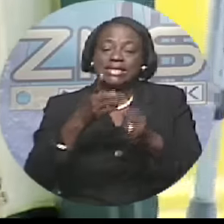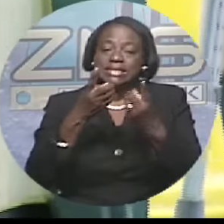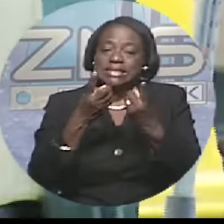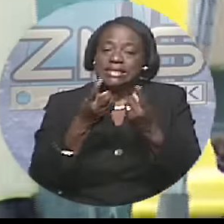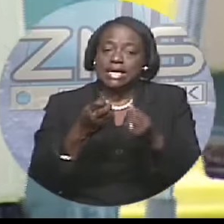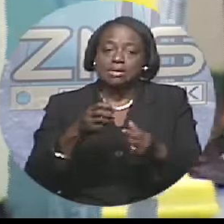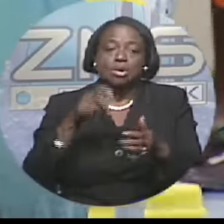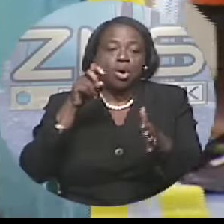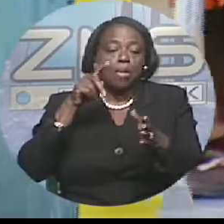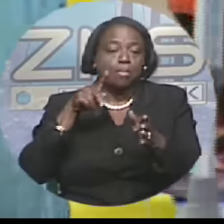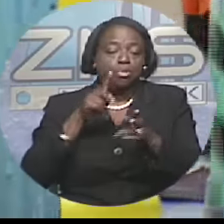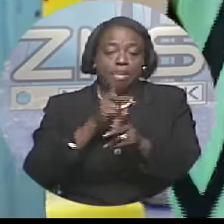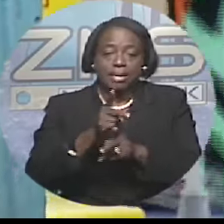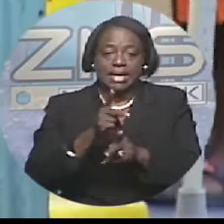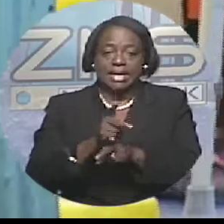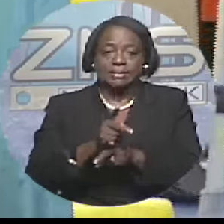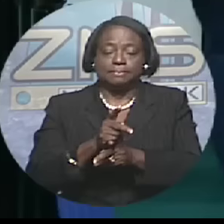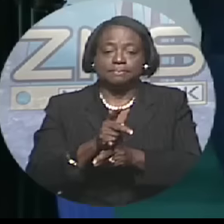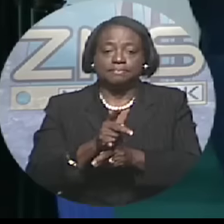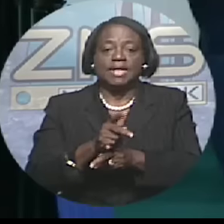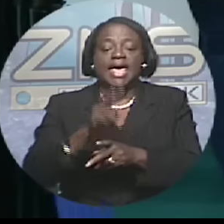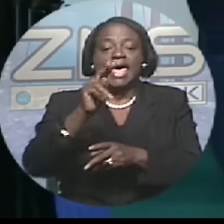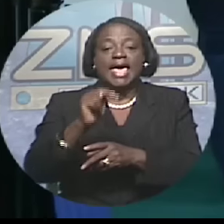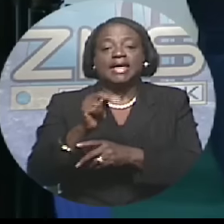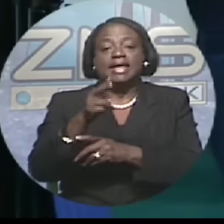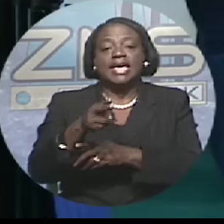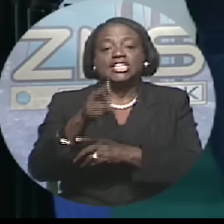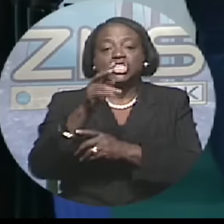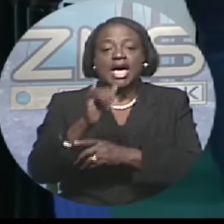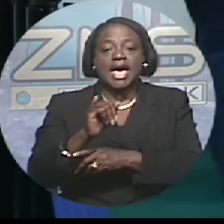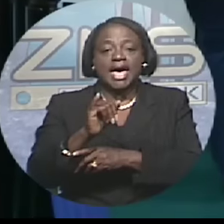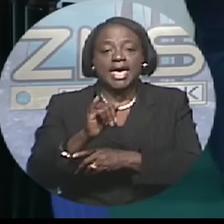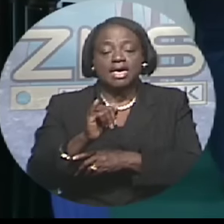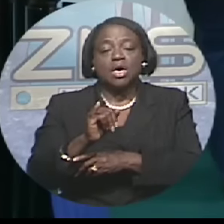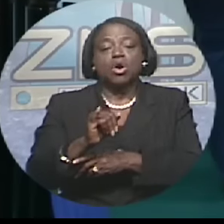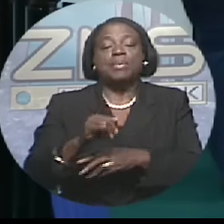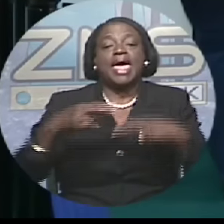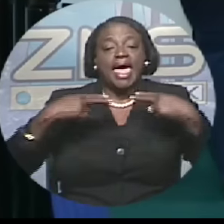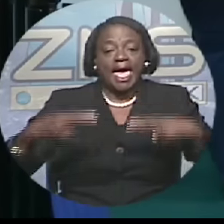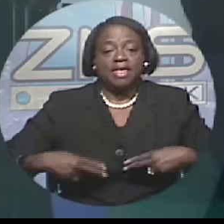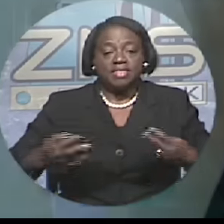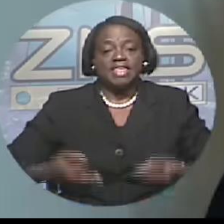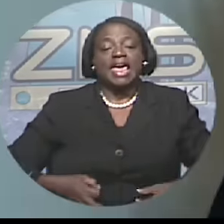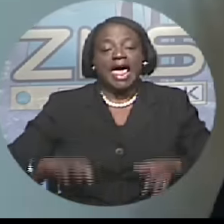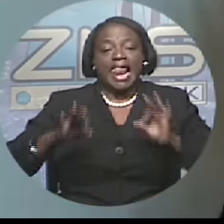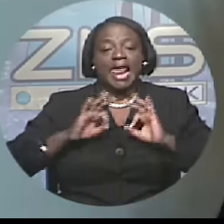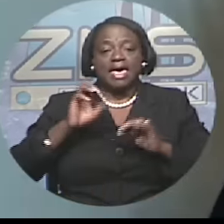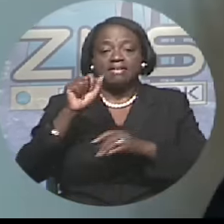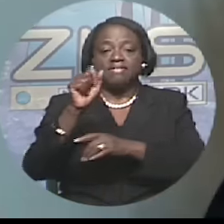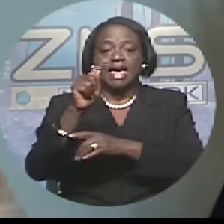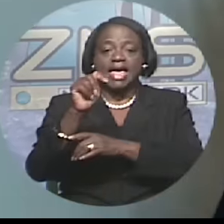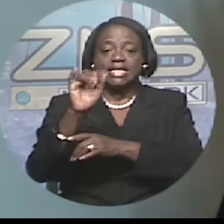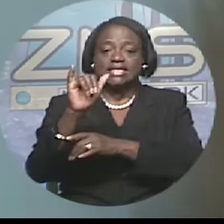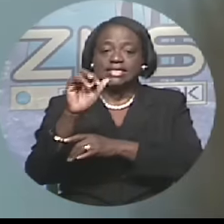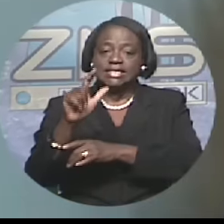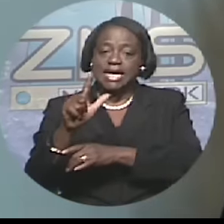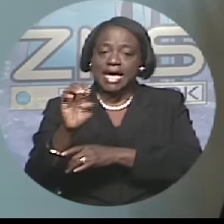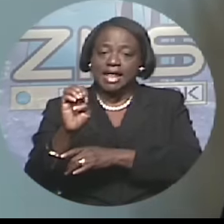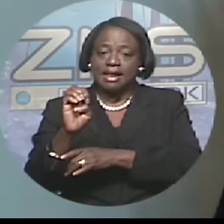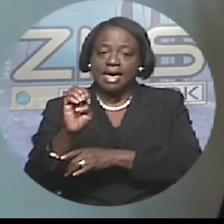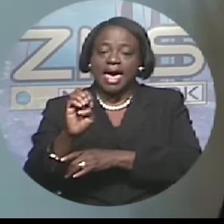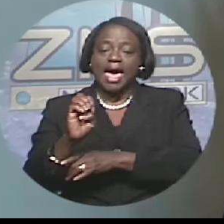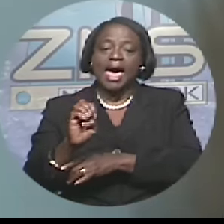major part of NHI will be the launch of Healthy Lifestyles Initiative and the upgrading of the healthcare sector. I expect the Minister of Education